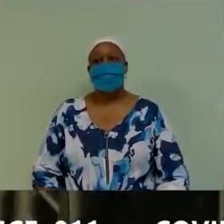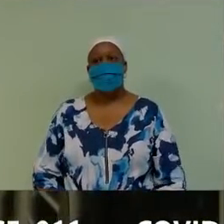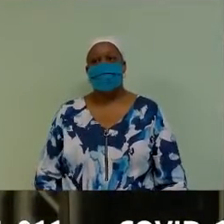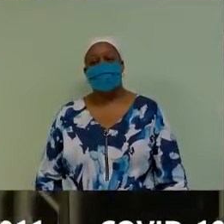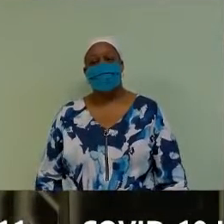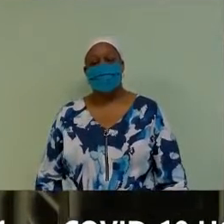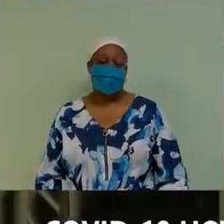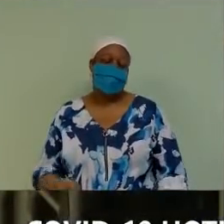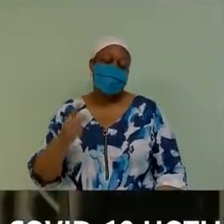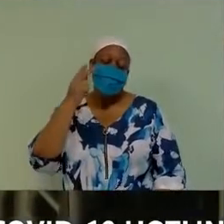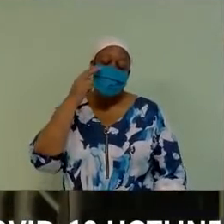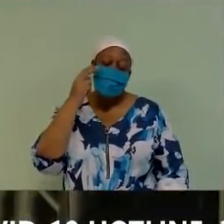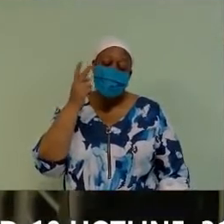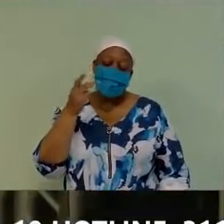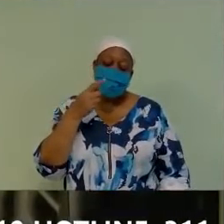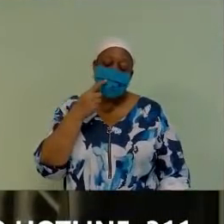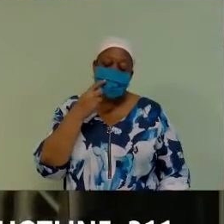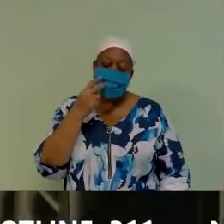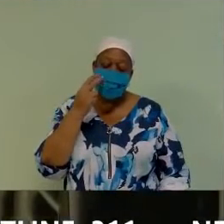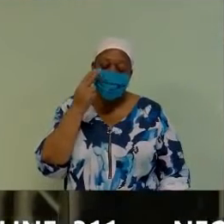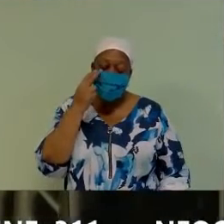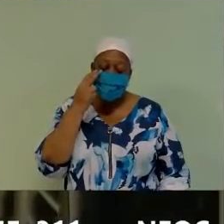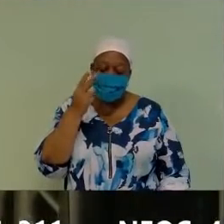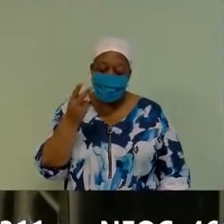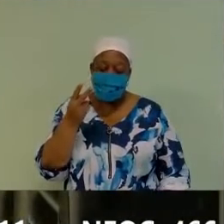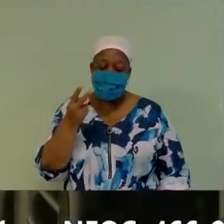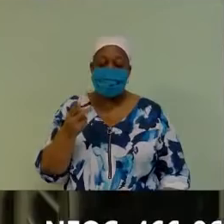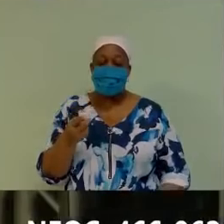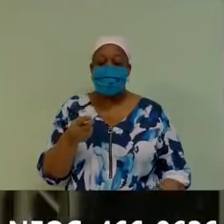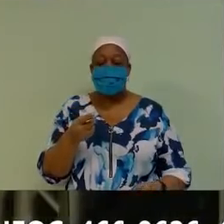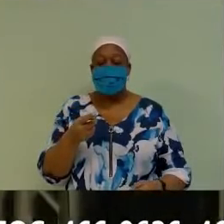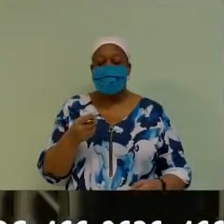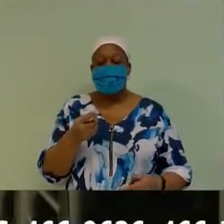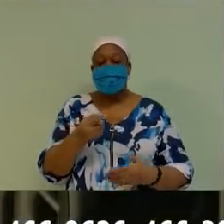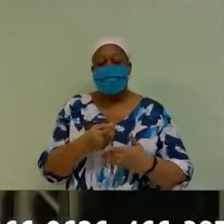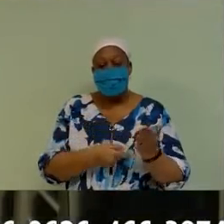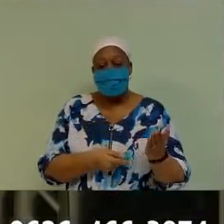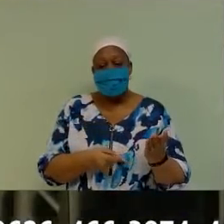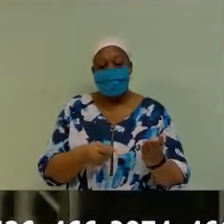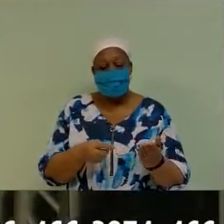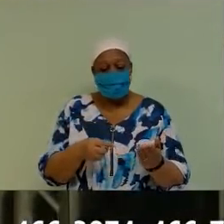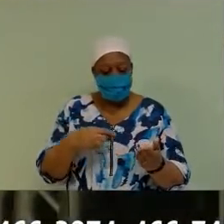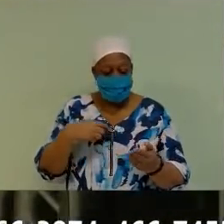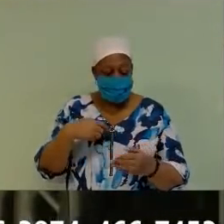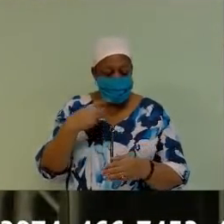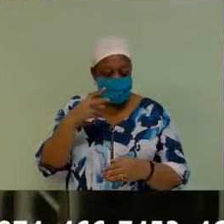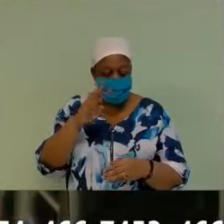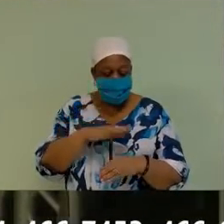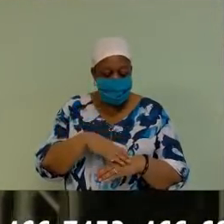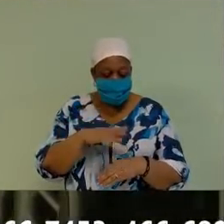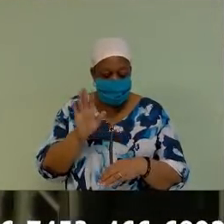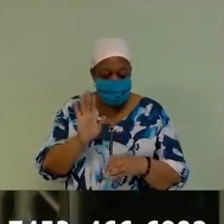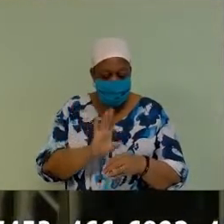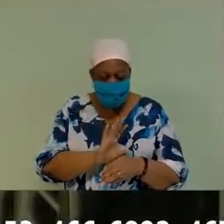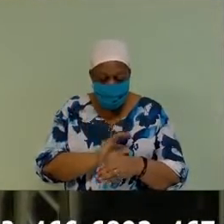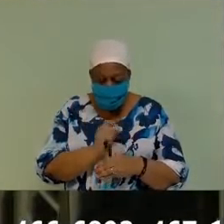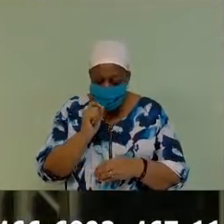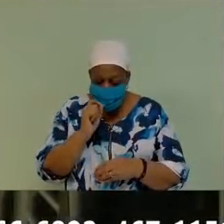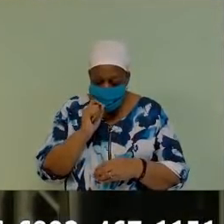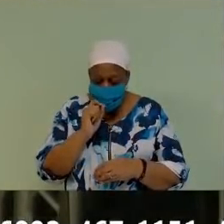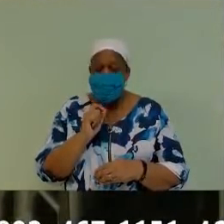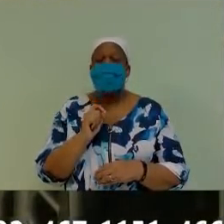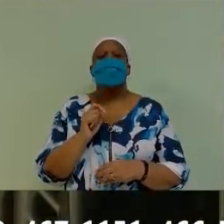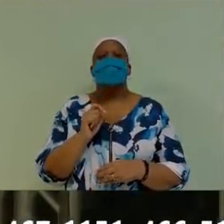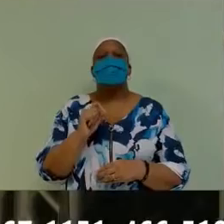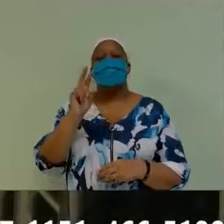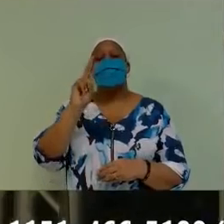was published, here is what has not changed. All right, so the World Health Organization